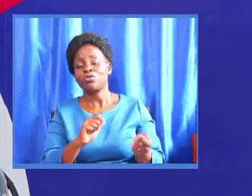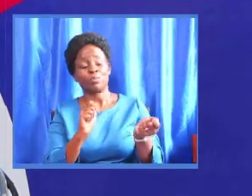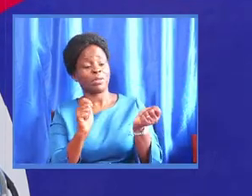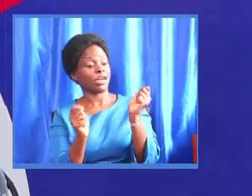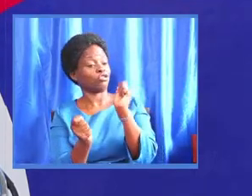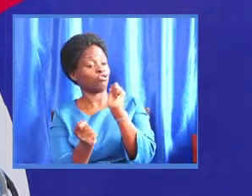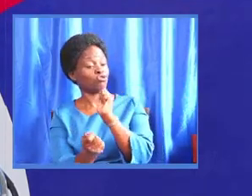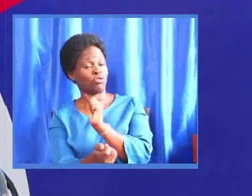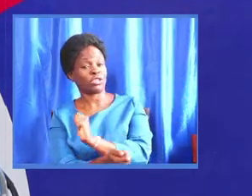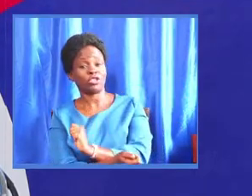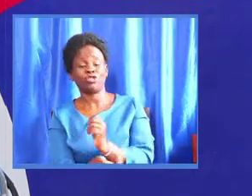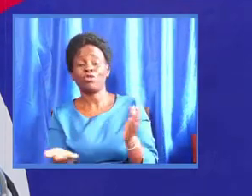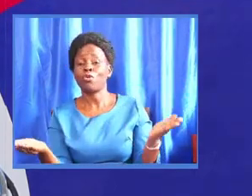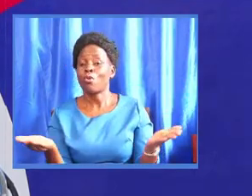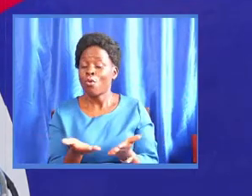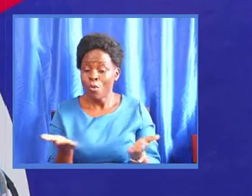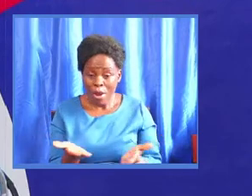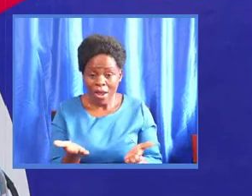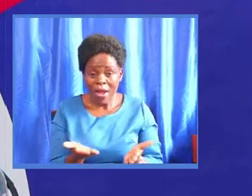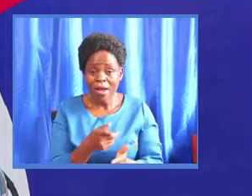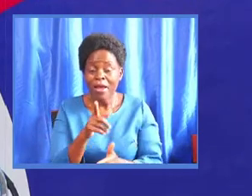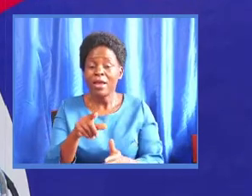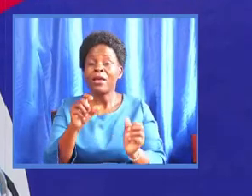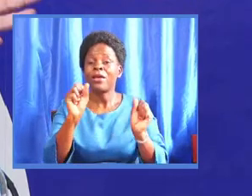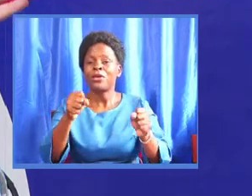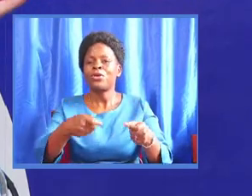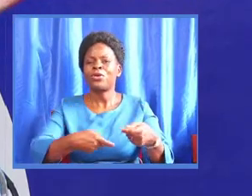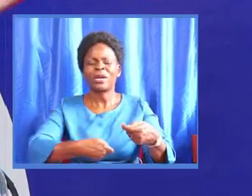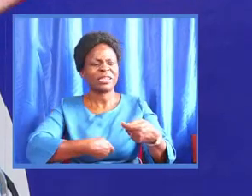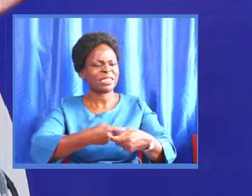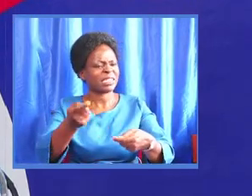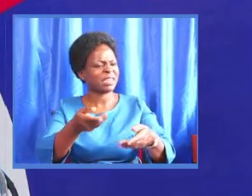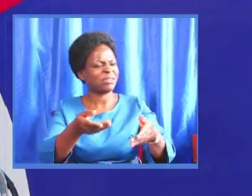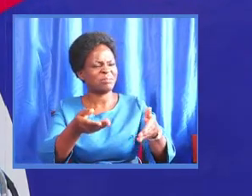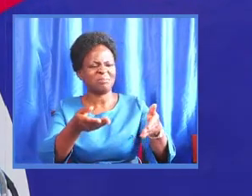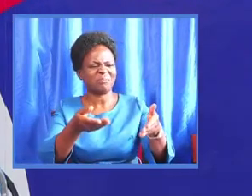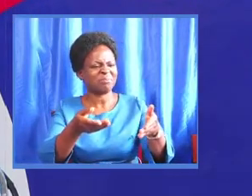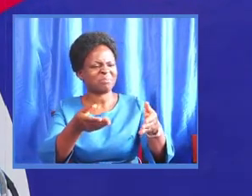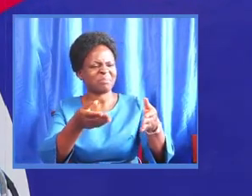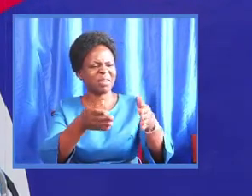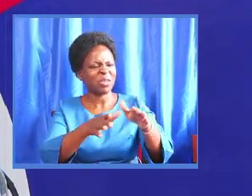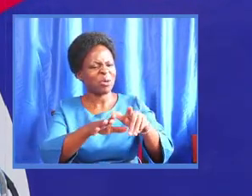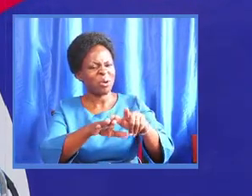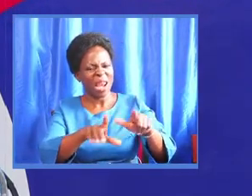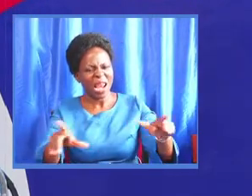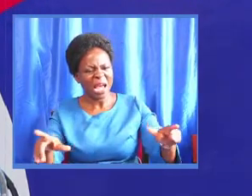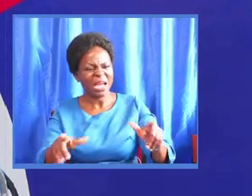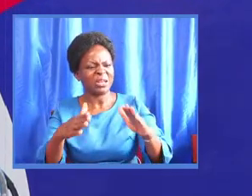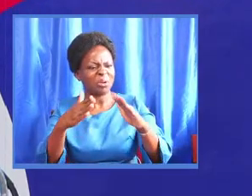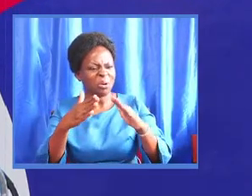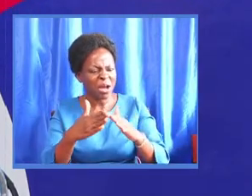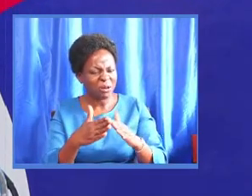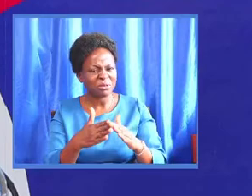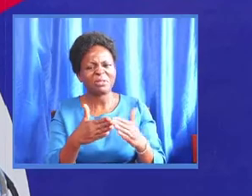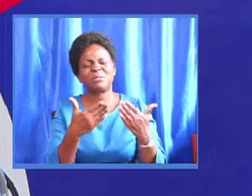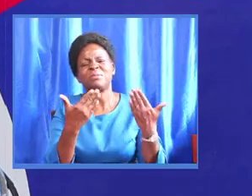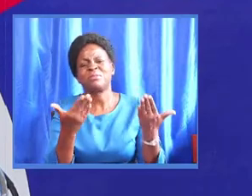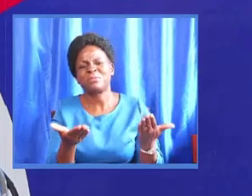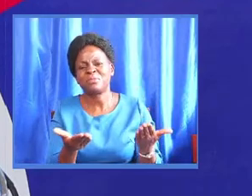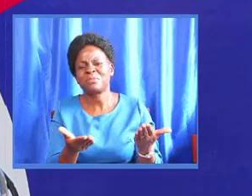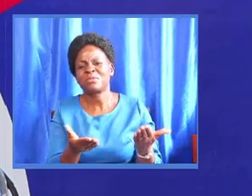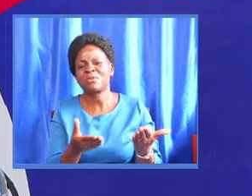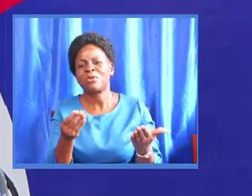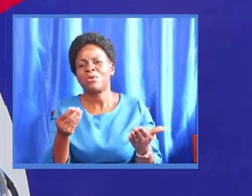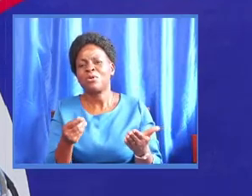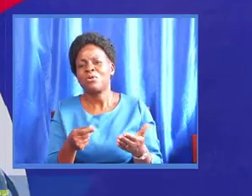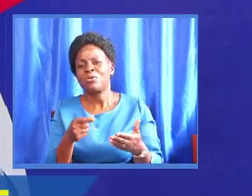where you can actually sell your property, or you can go into a joint